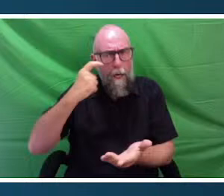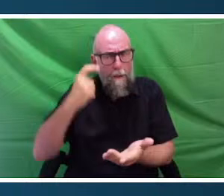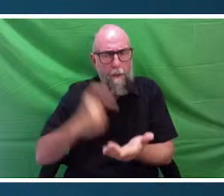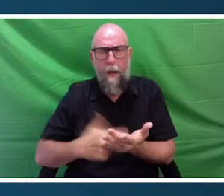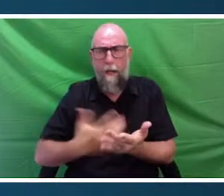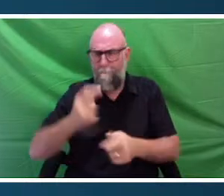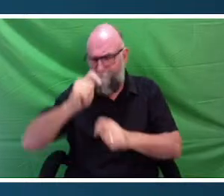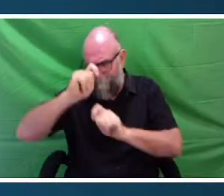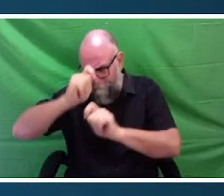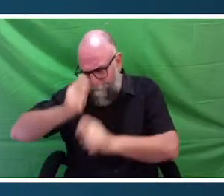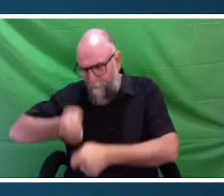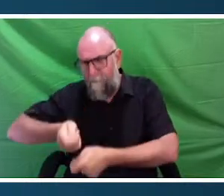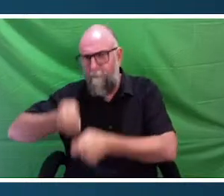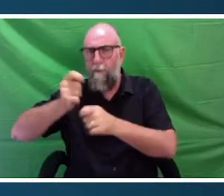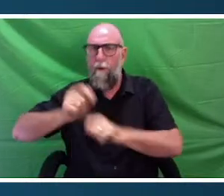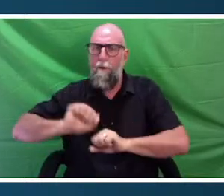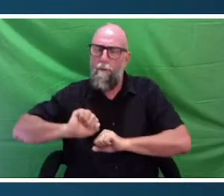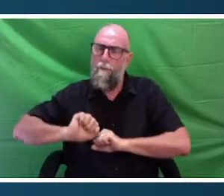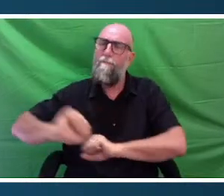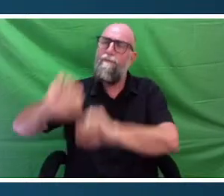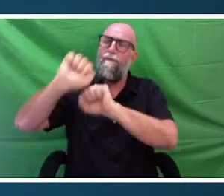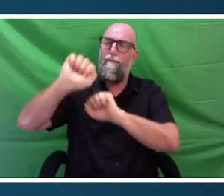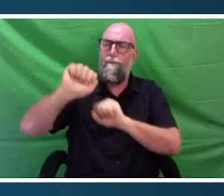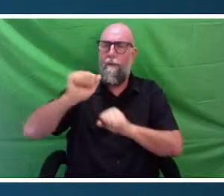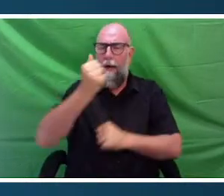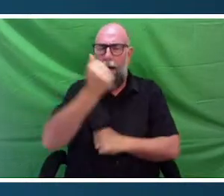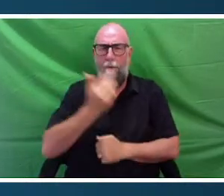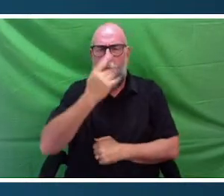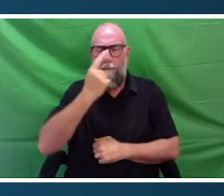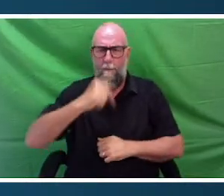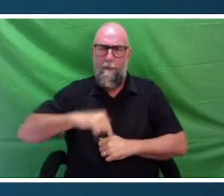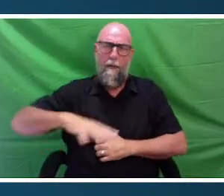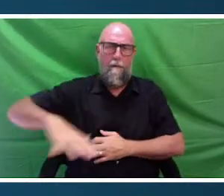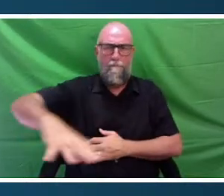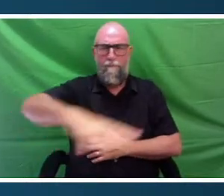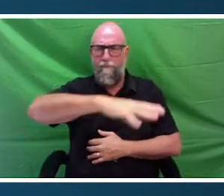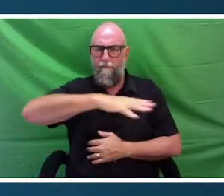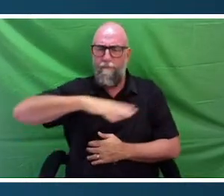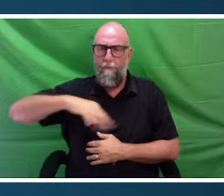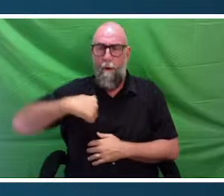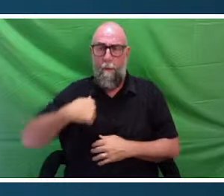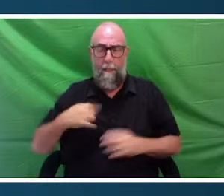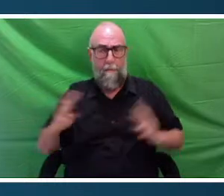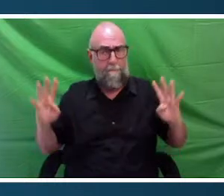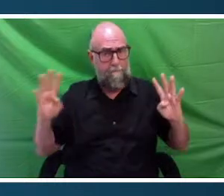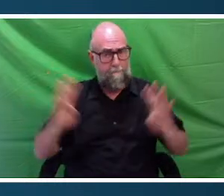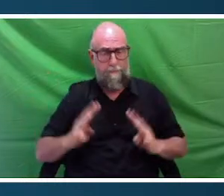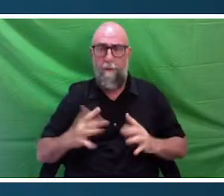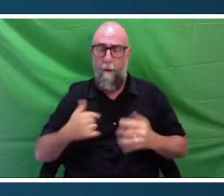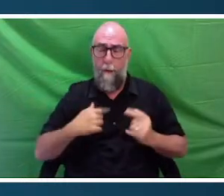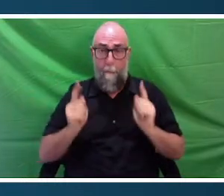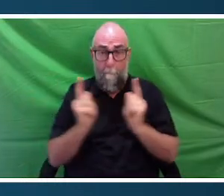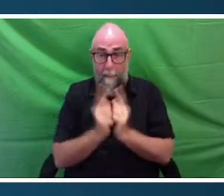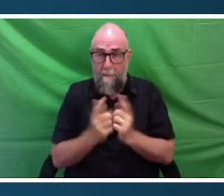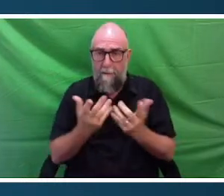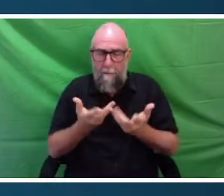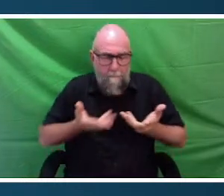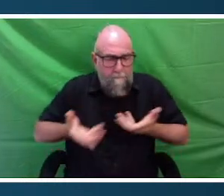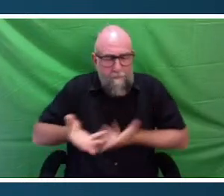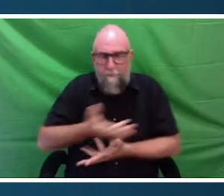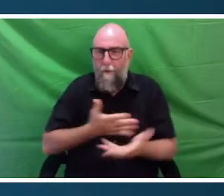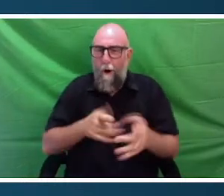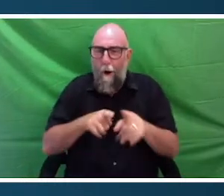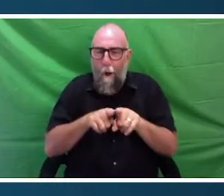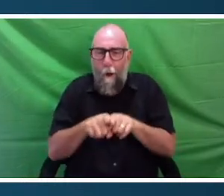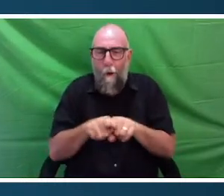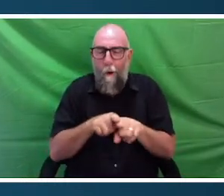Ngunnawal and the Ngambri people on whose traditional lands we meet, learn and work, and whose culture is among